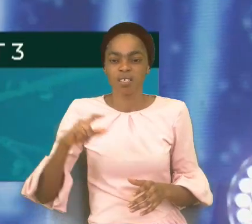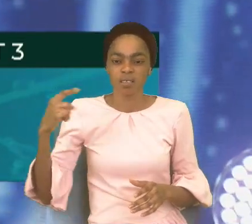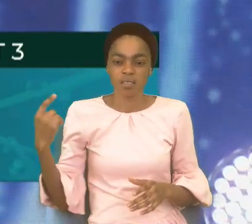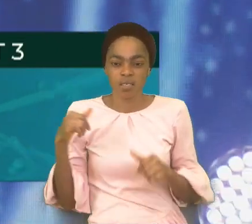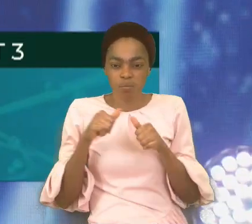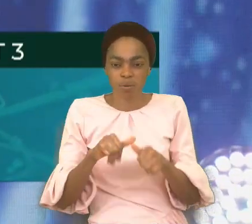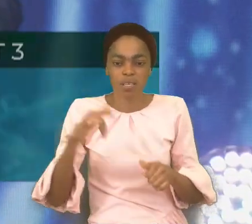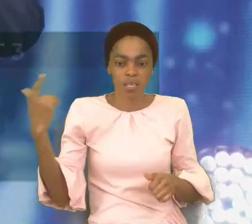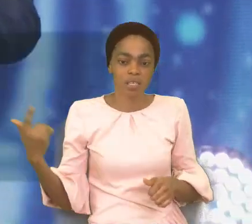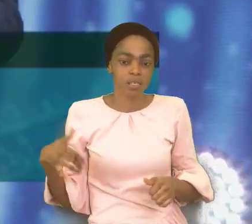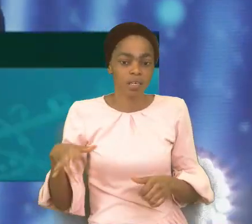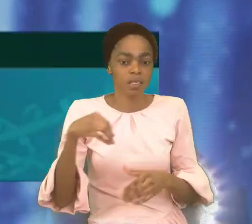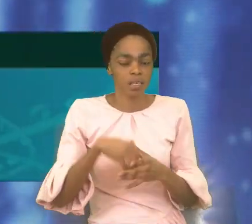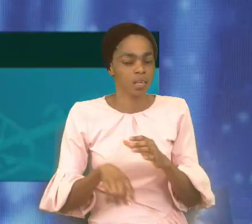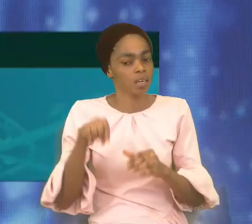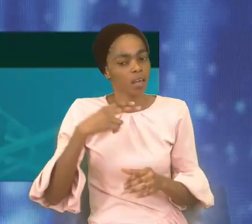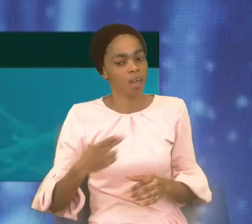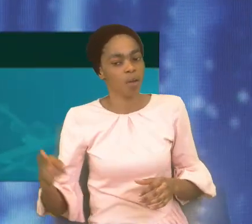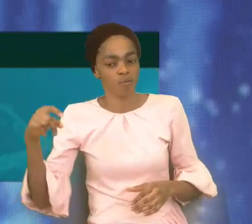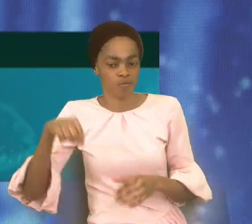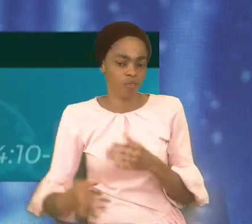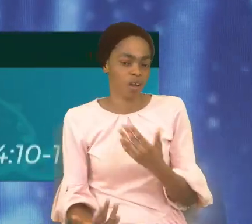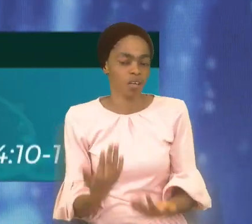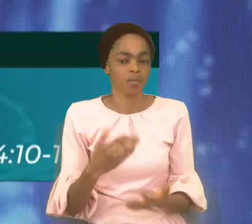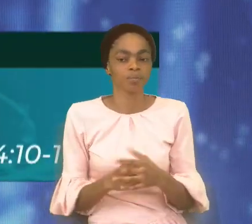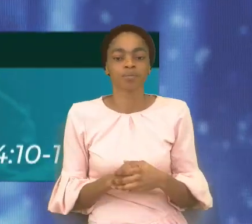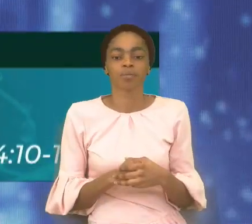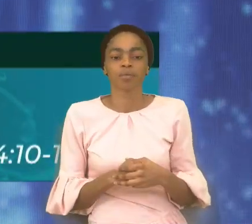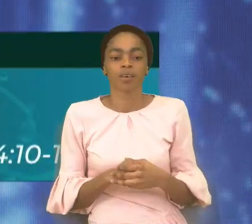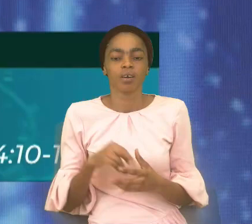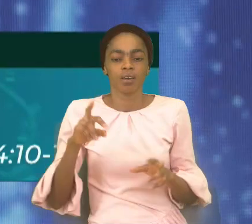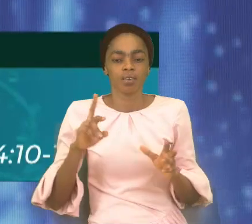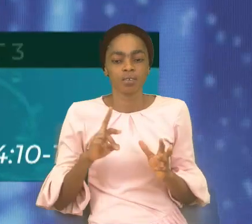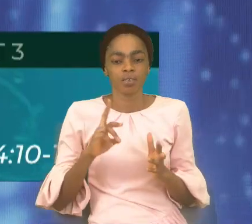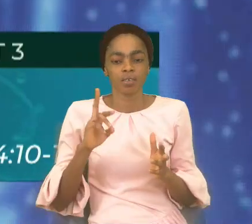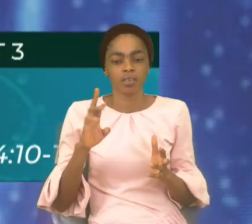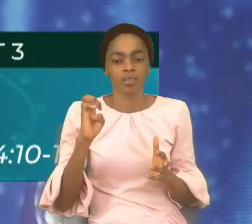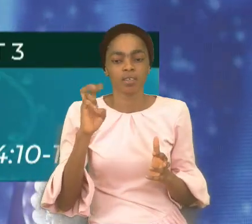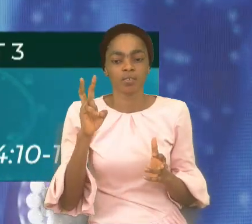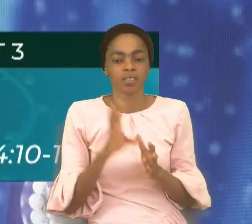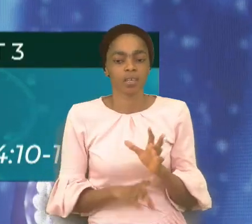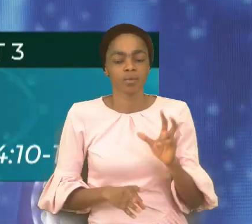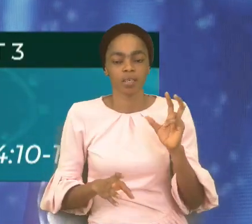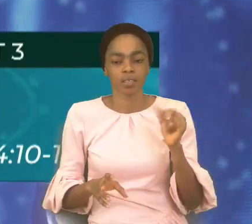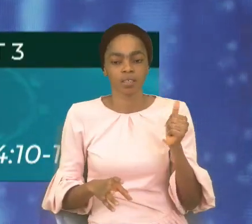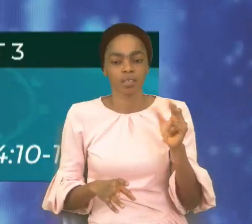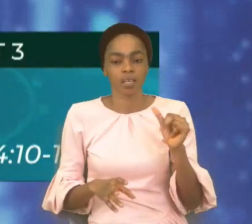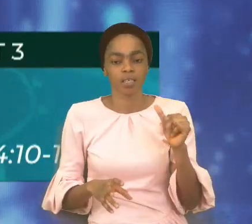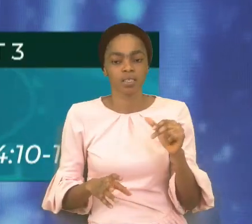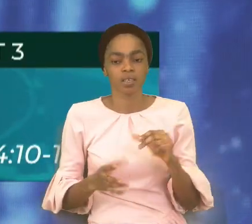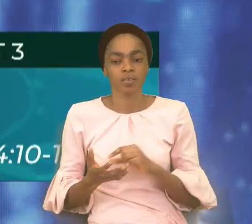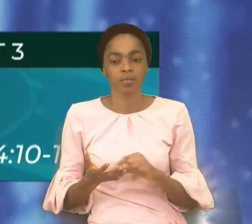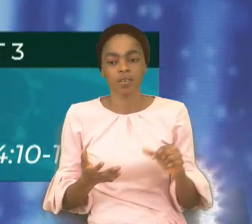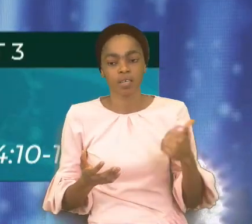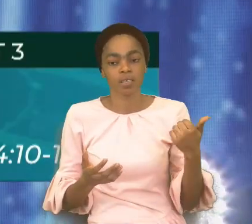verse 10. It says, and the same shall drink of the wine of the wrath of God. Not just the wrath of